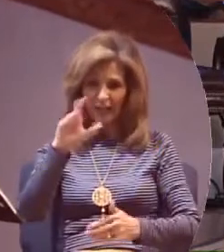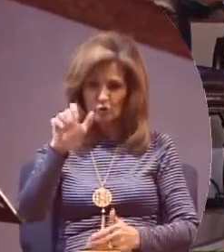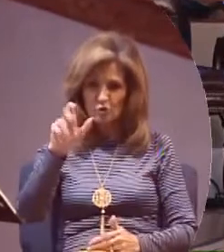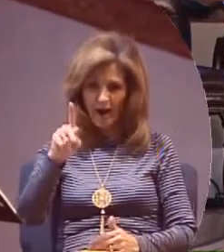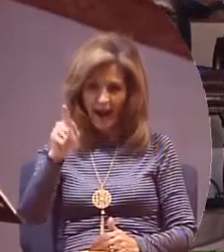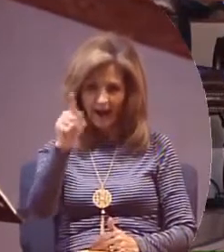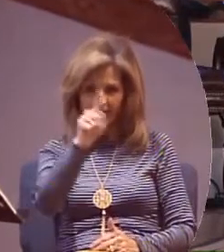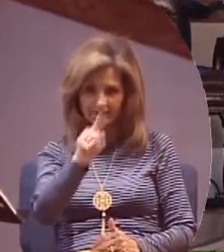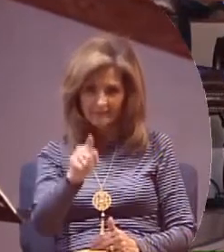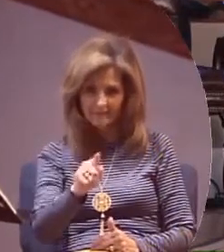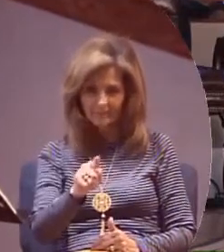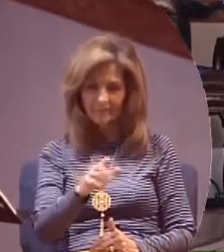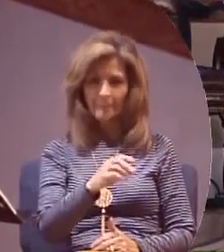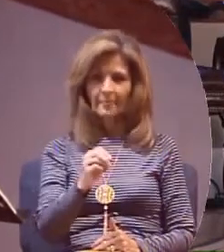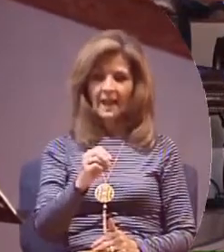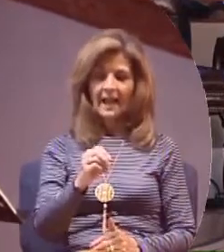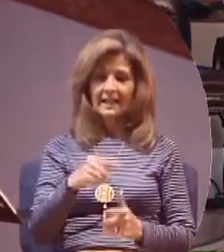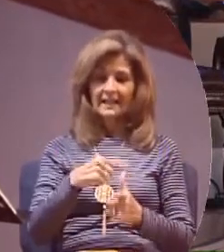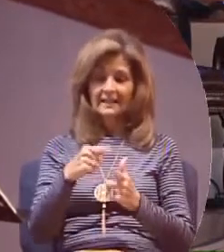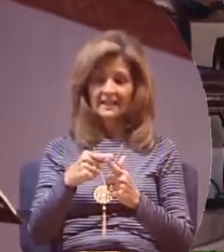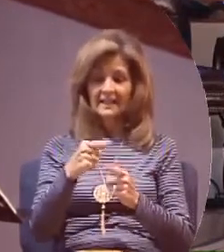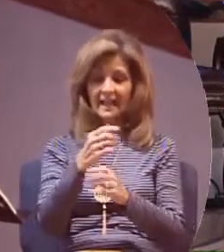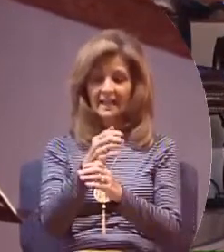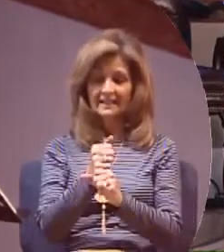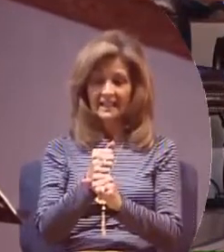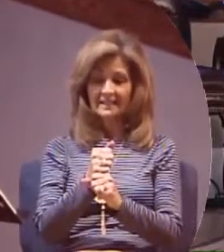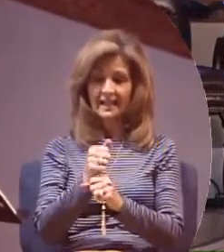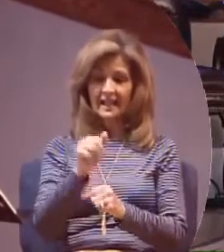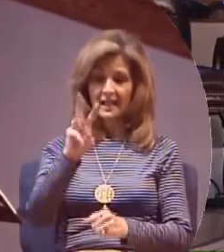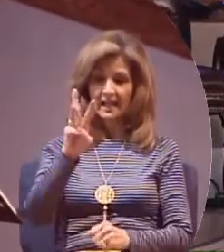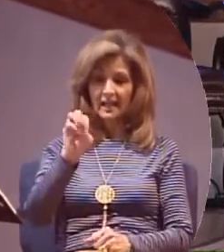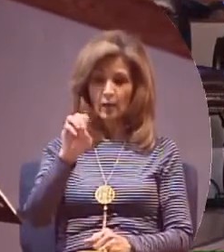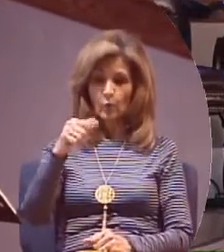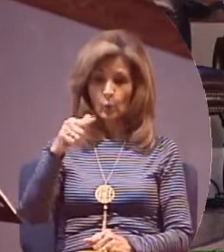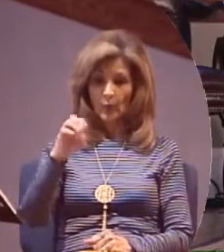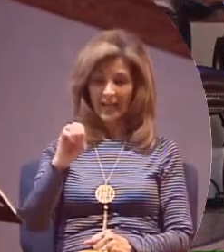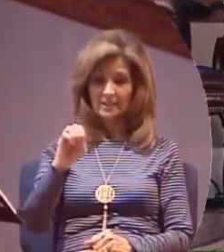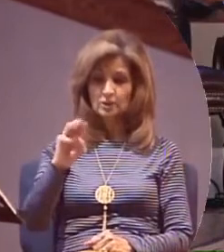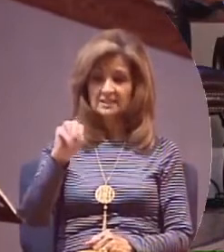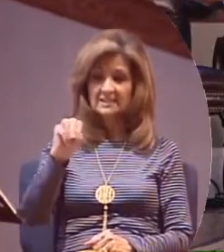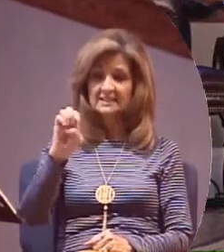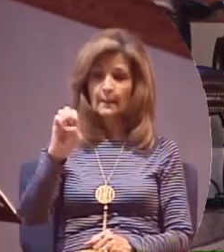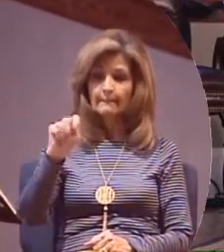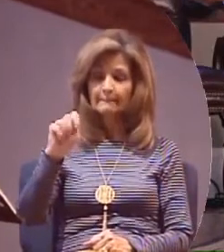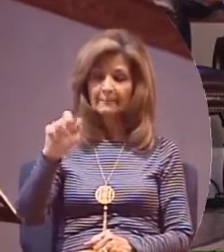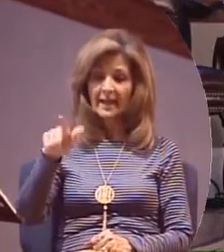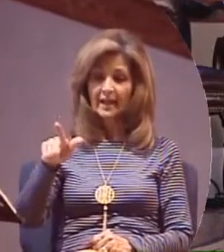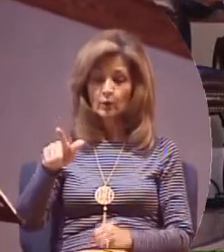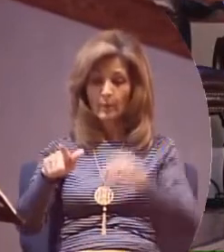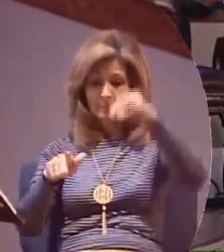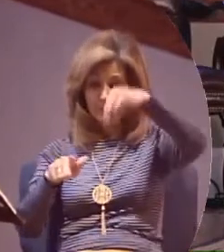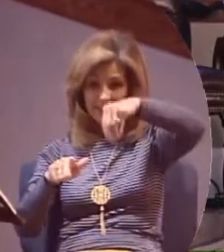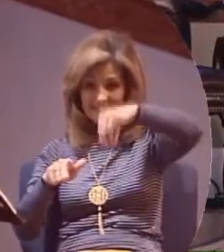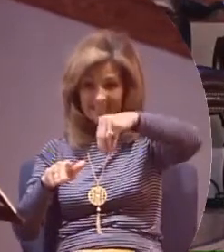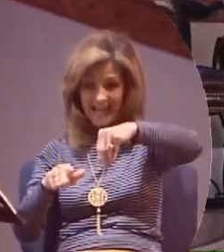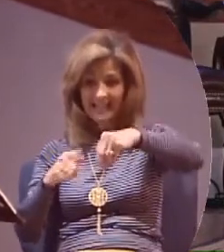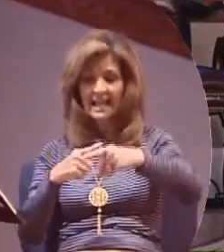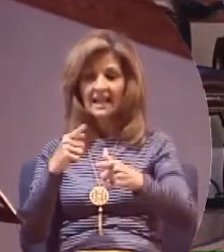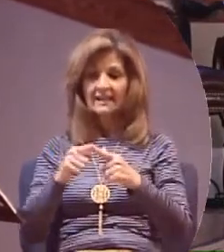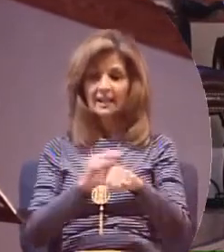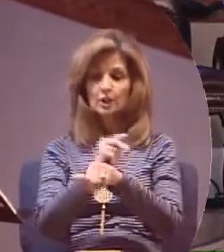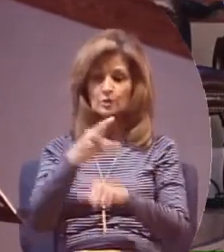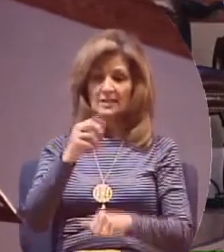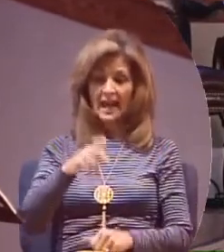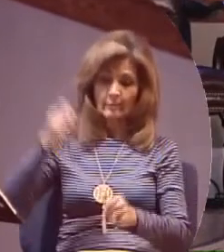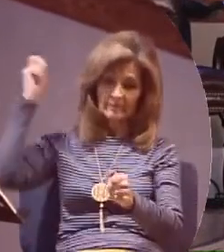old wedge. I've got a wedge, it's got a head on it about like that, and it's in a wedge, it's a piece of metal, and I'll start, put that thing in there, and I'll start hammering on the other